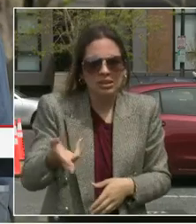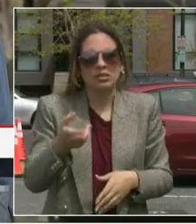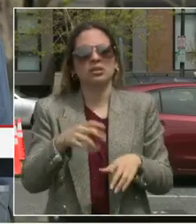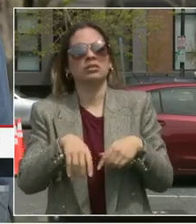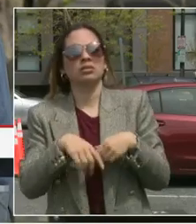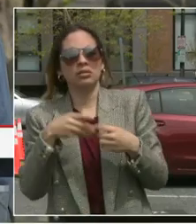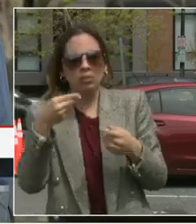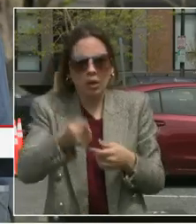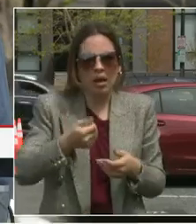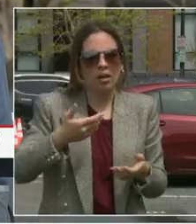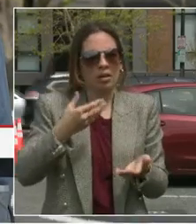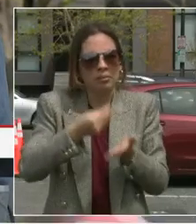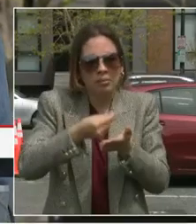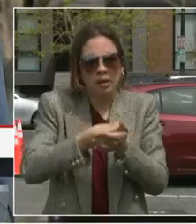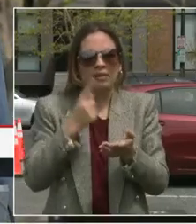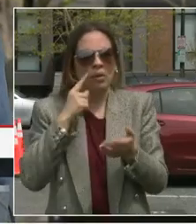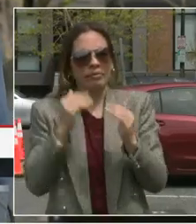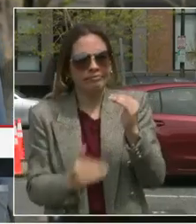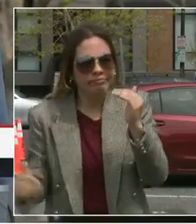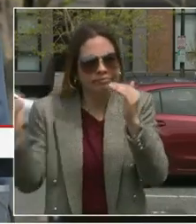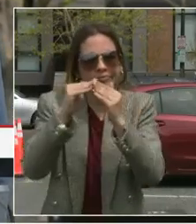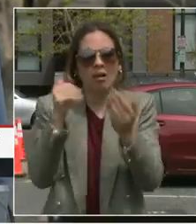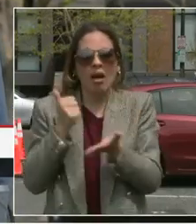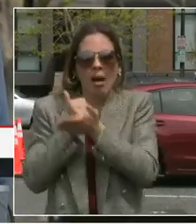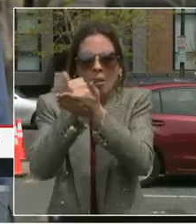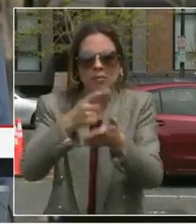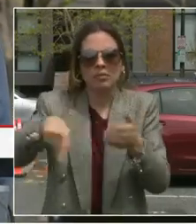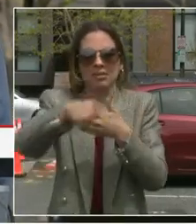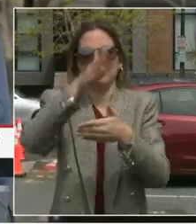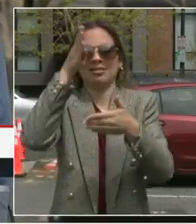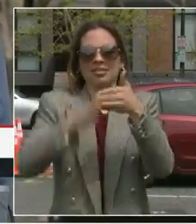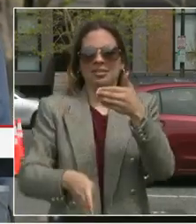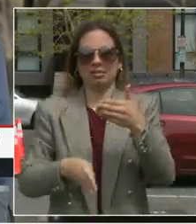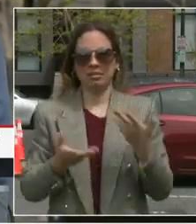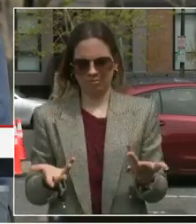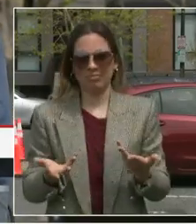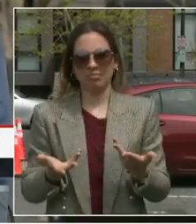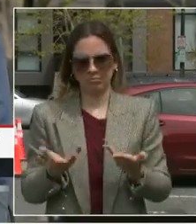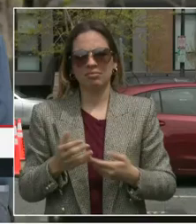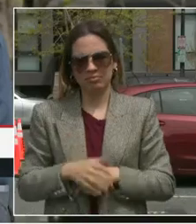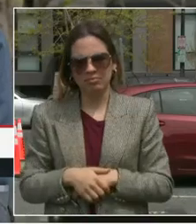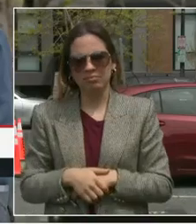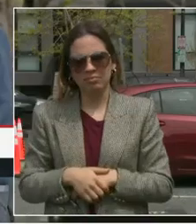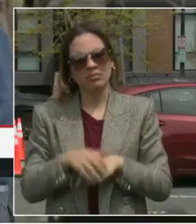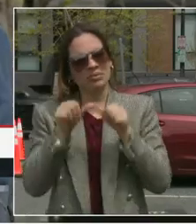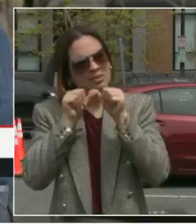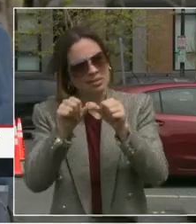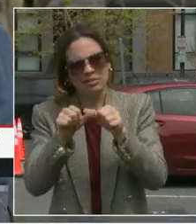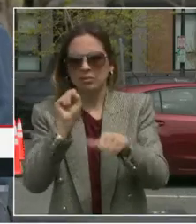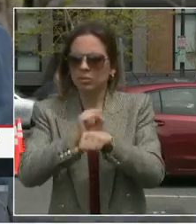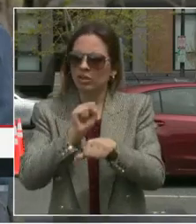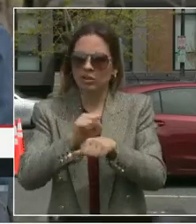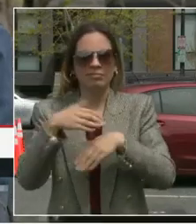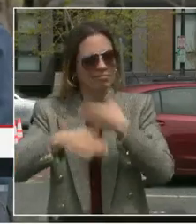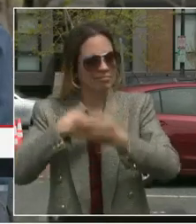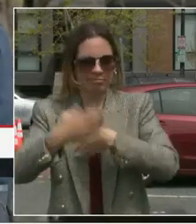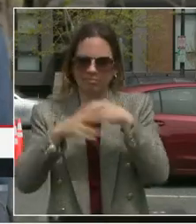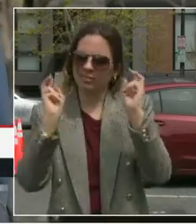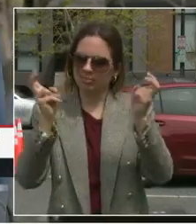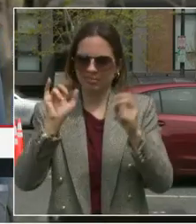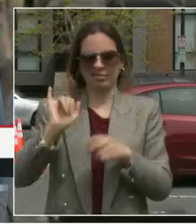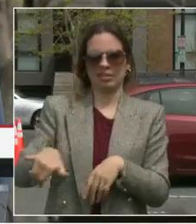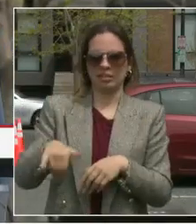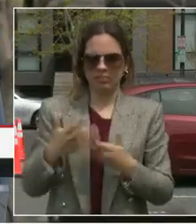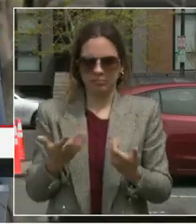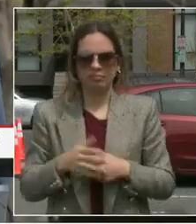step up with us to get it done. So we're going to keep working on those issues. I do want to highlight, as I did earlier, a model